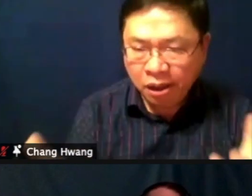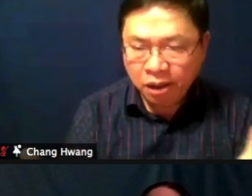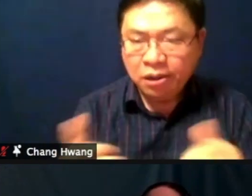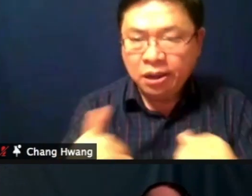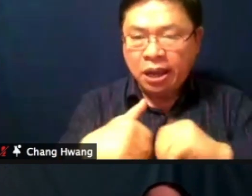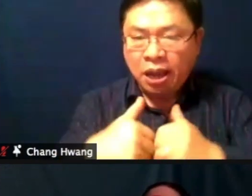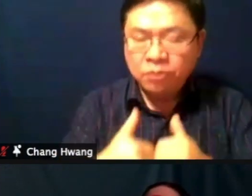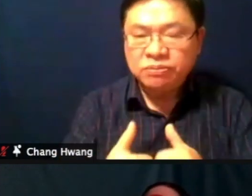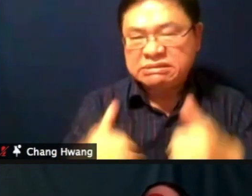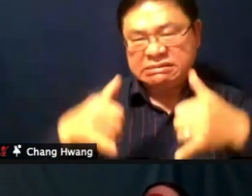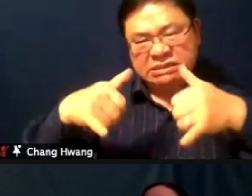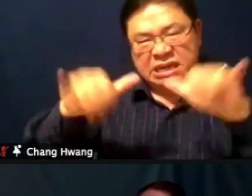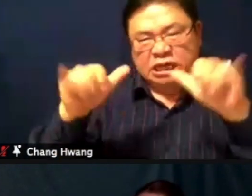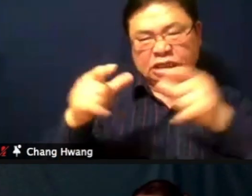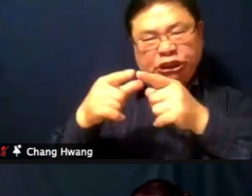that? What do we do there?